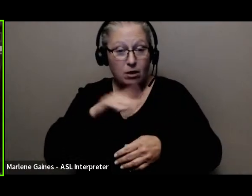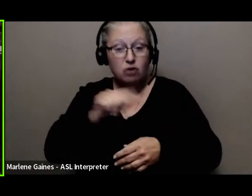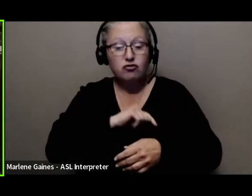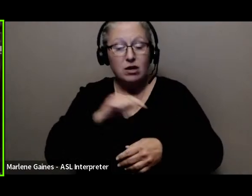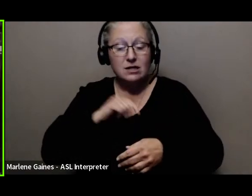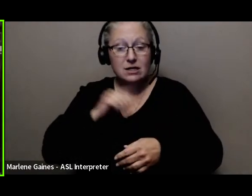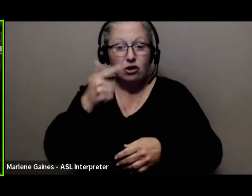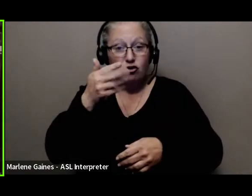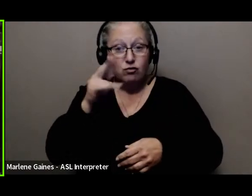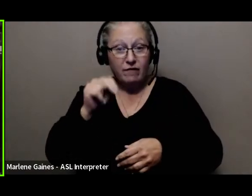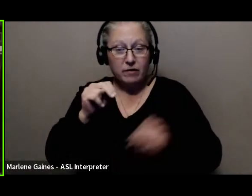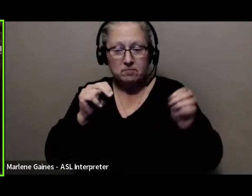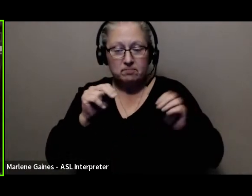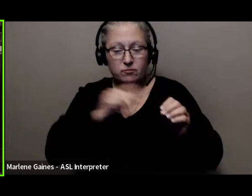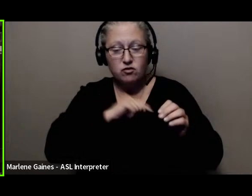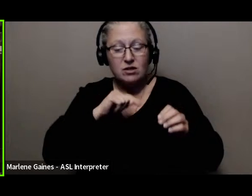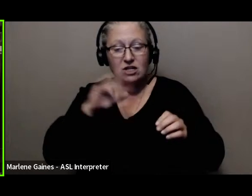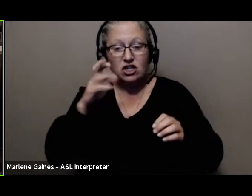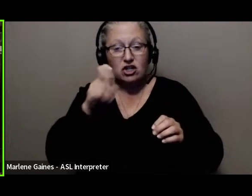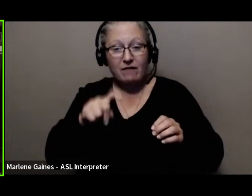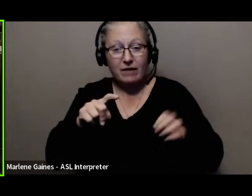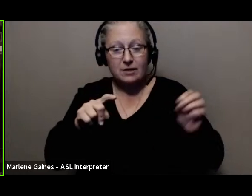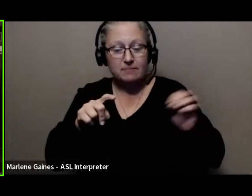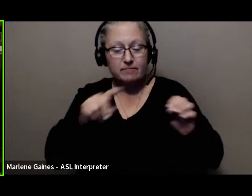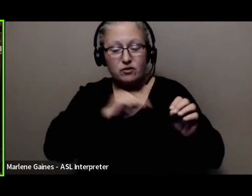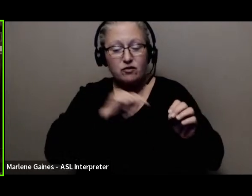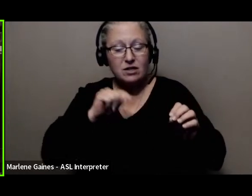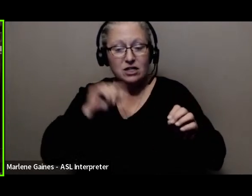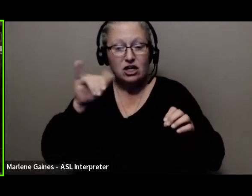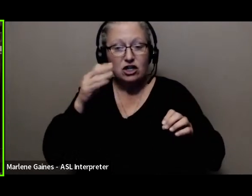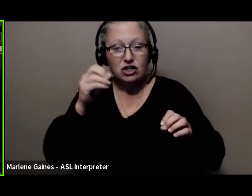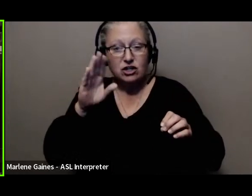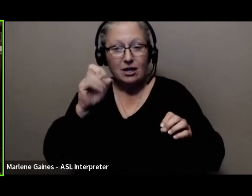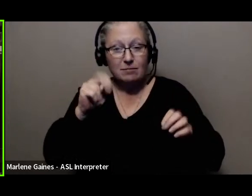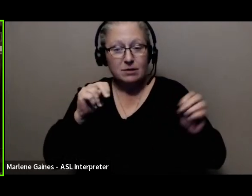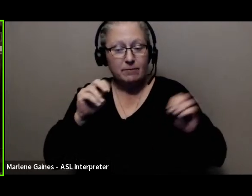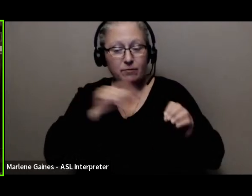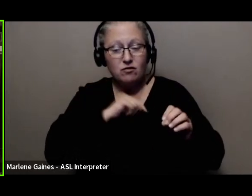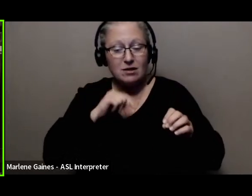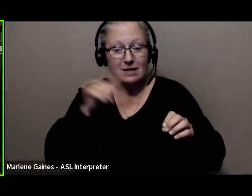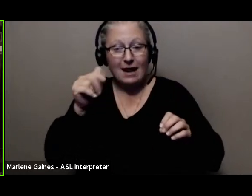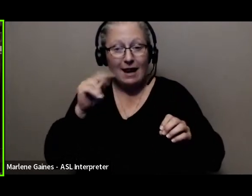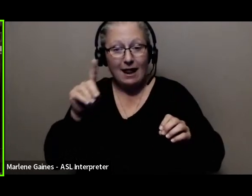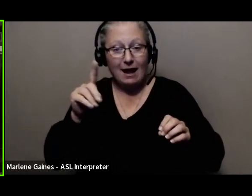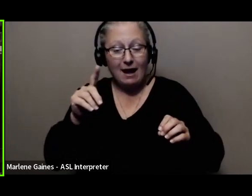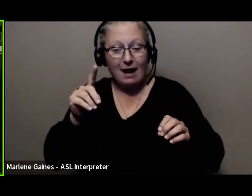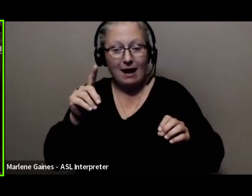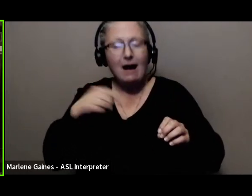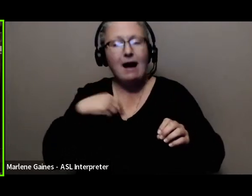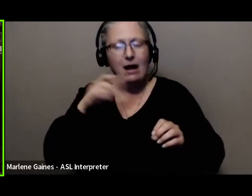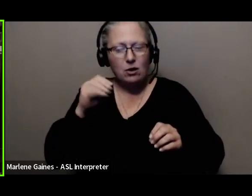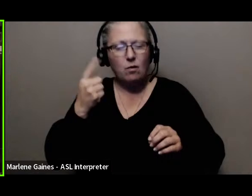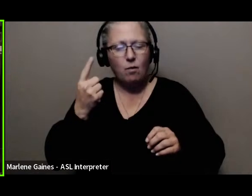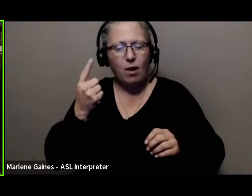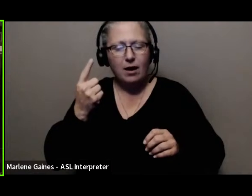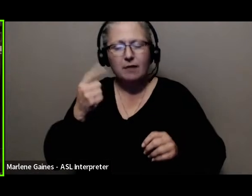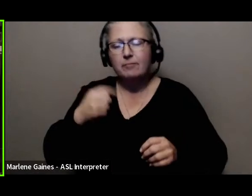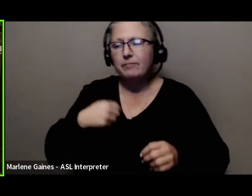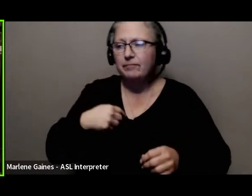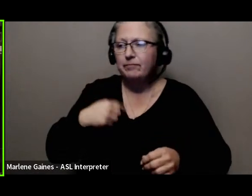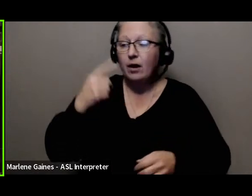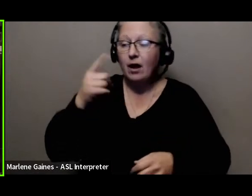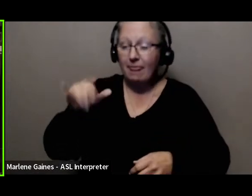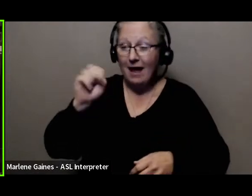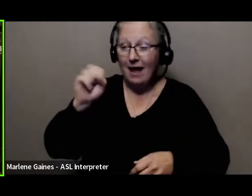Trustee Griffin? None. Trustee Chavez? None. Trustee Jacobson? None. Trustee Land? Actually, I do have one. With